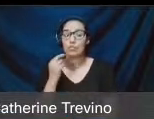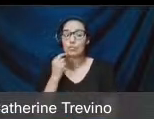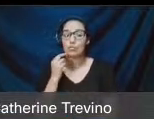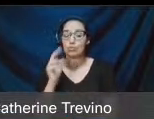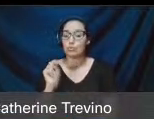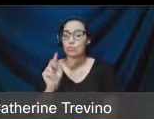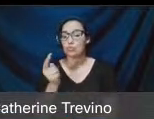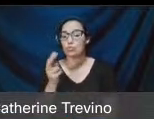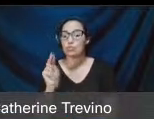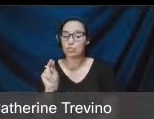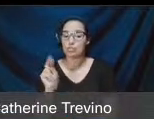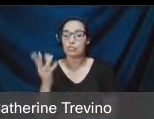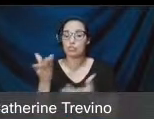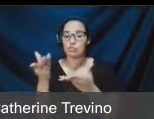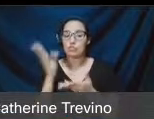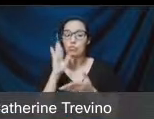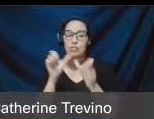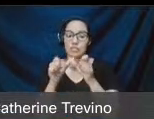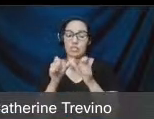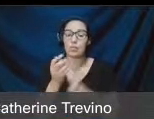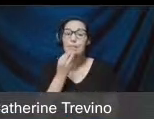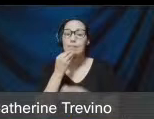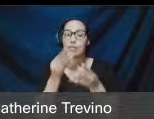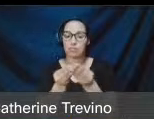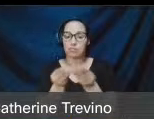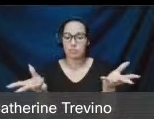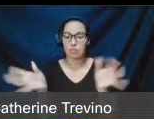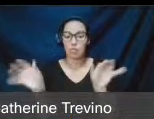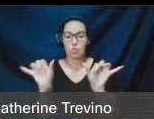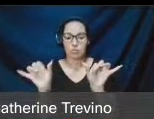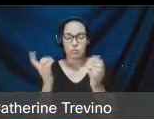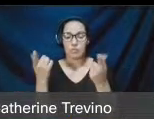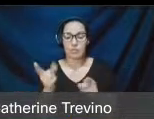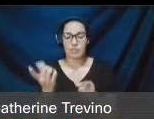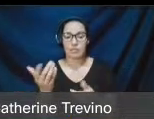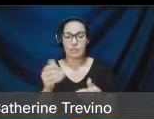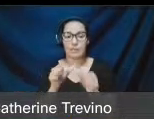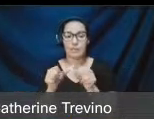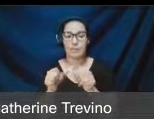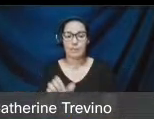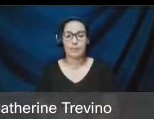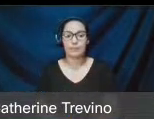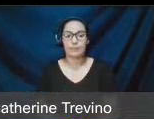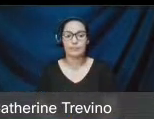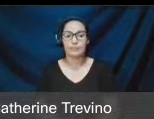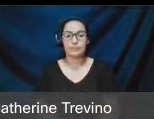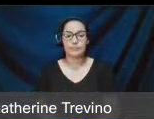will also resume meal distribution as well. Next slide.